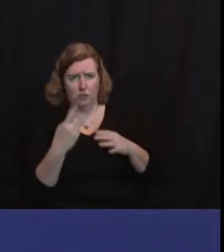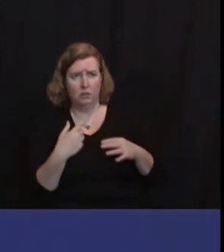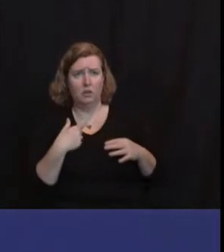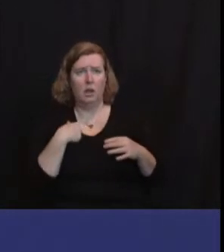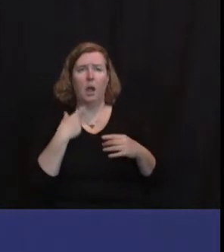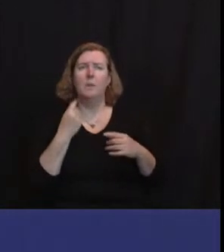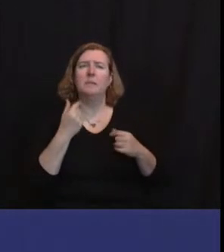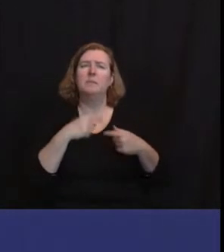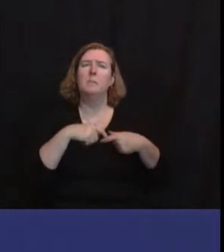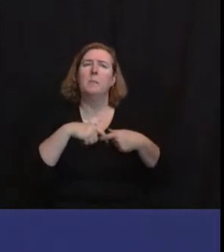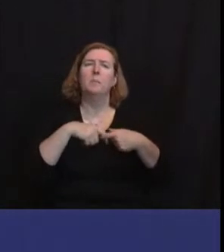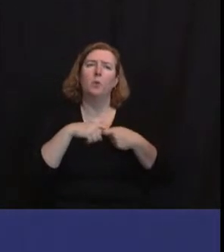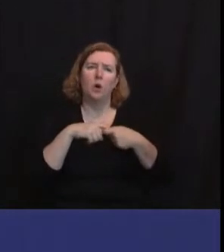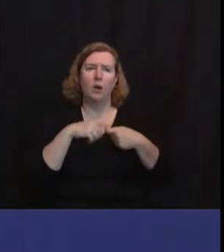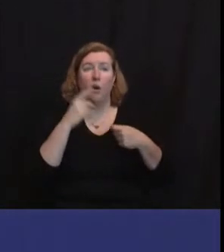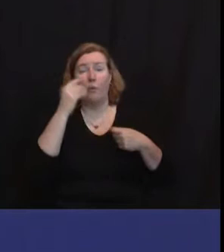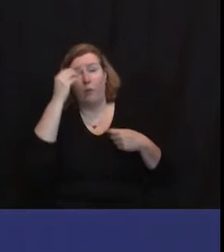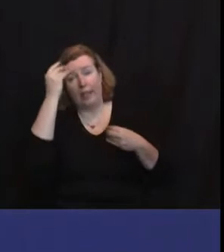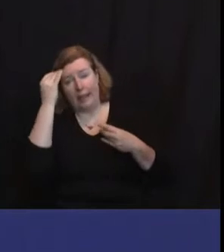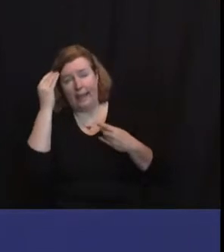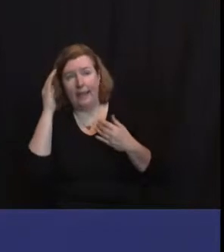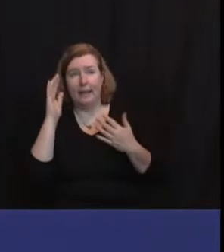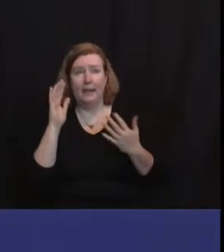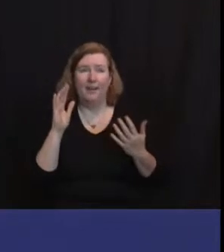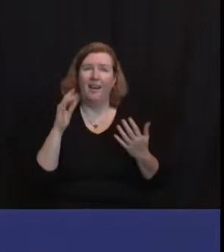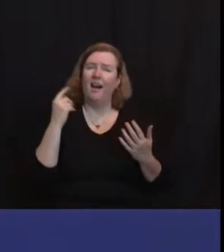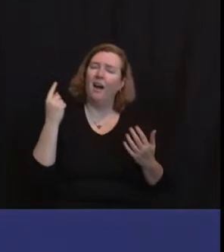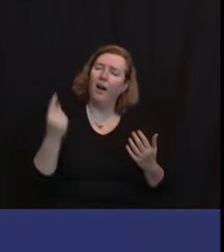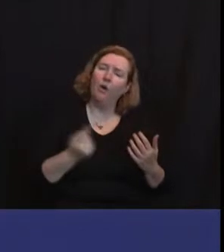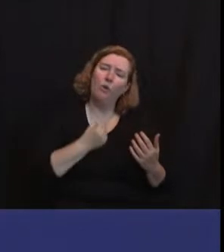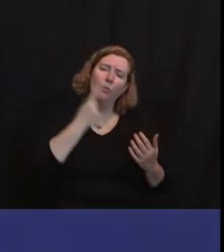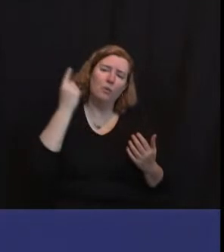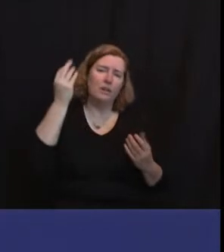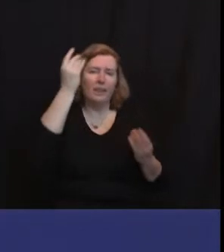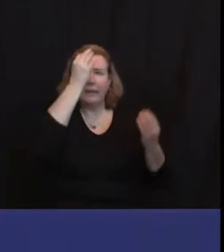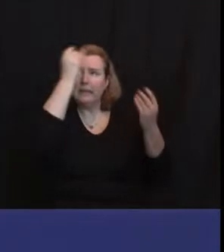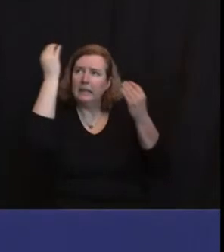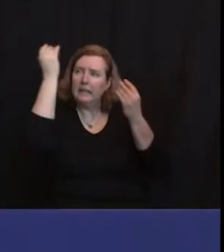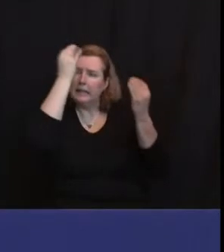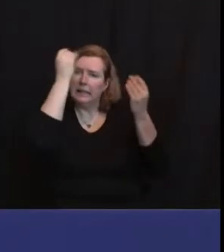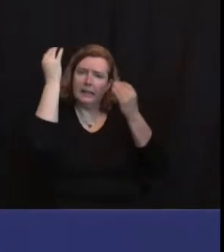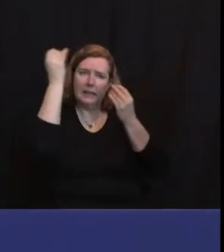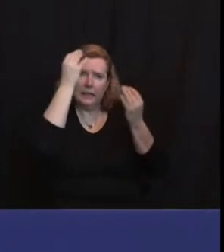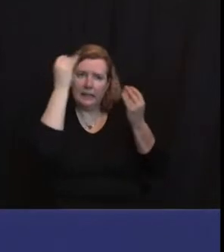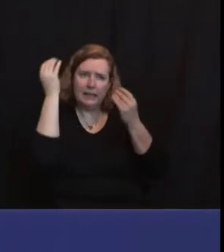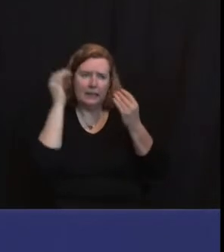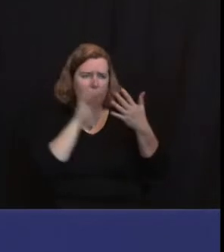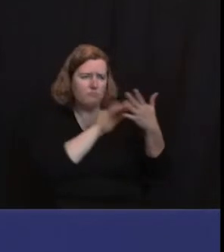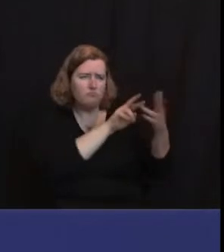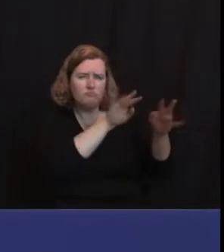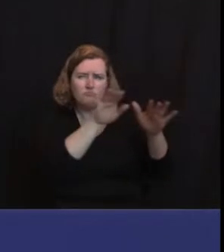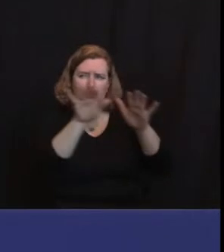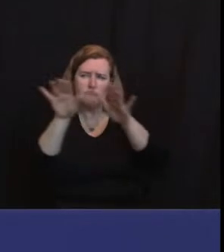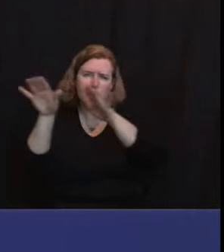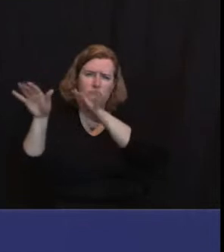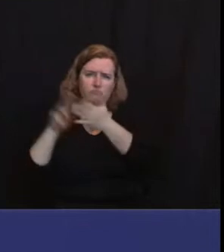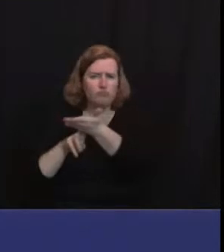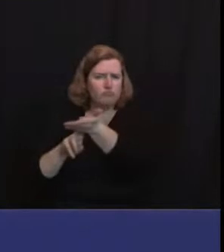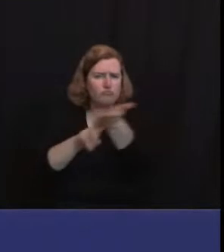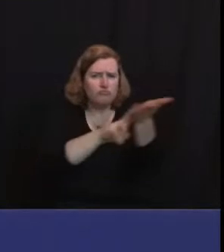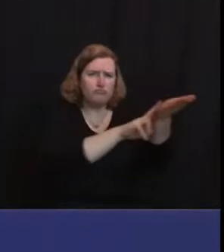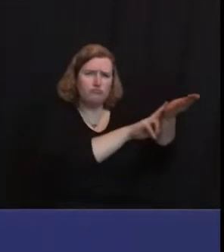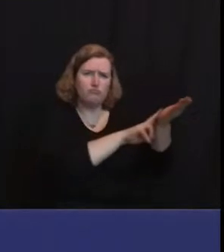thinking constantly, and we're looking at things constantly. In fact, we're going to tweak, I believe, indoor